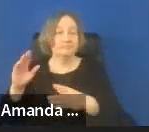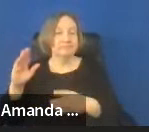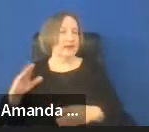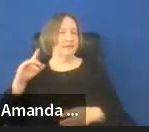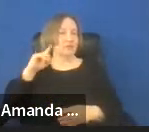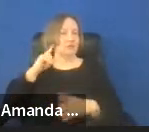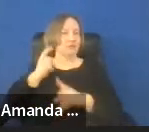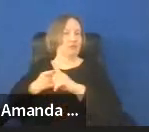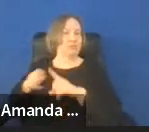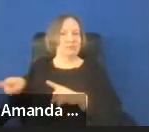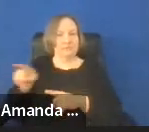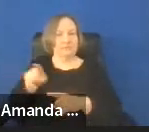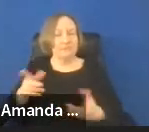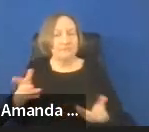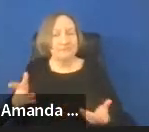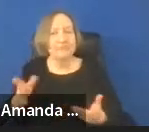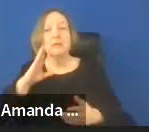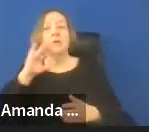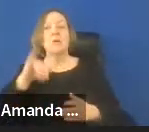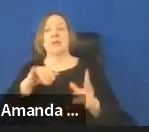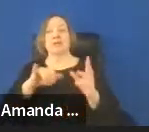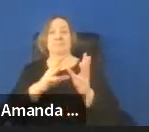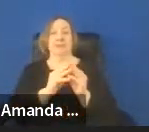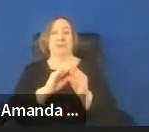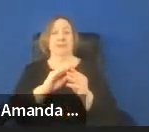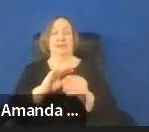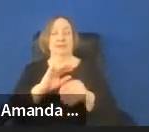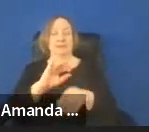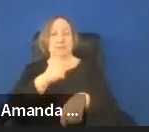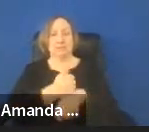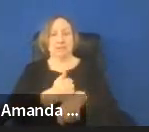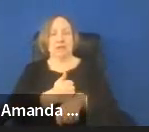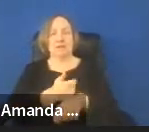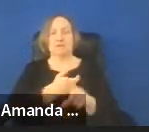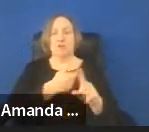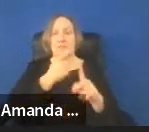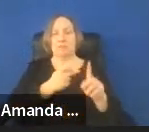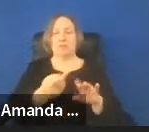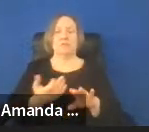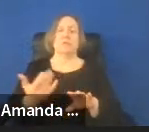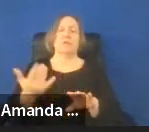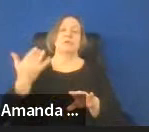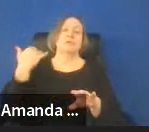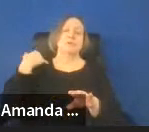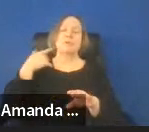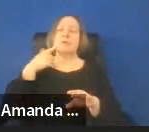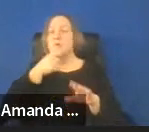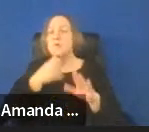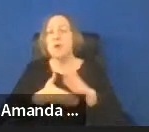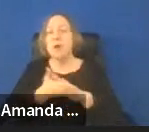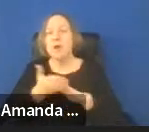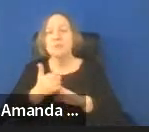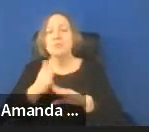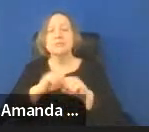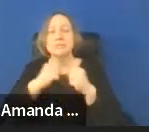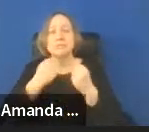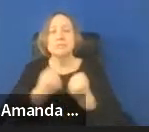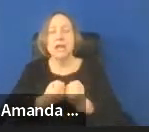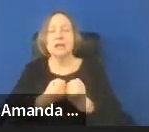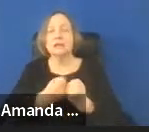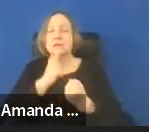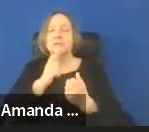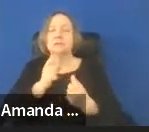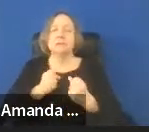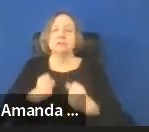We also know that this meeting schedule was set by decision makers in the past who were operating in a society rooted in